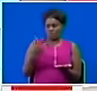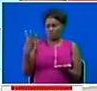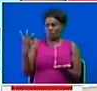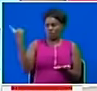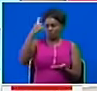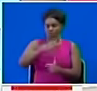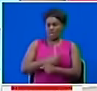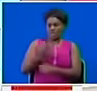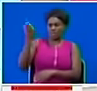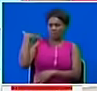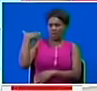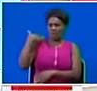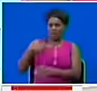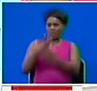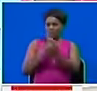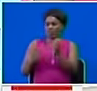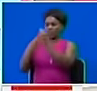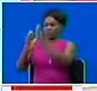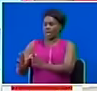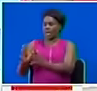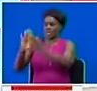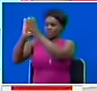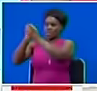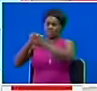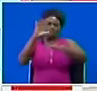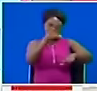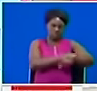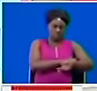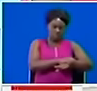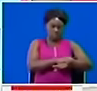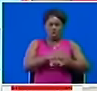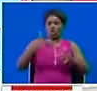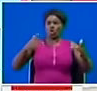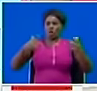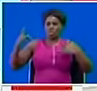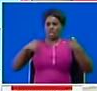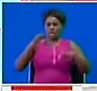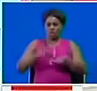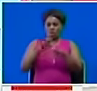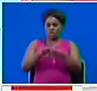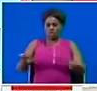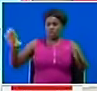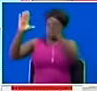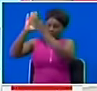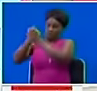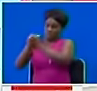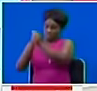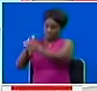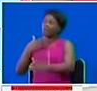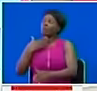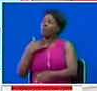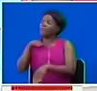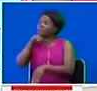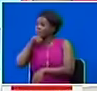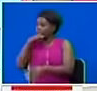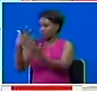both NASA and Jubilee leaders have traded barbs over this statement concerning land. Jubilee leaders want Raila arrested